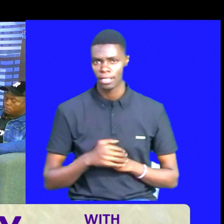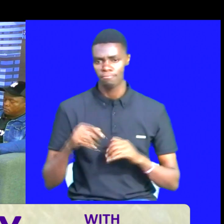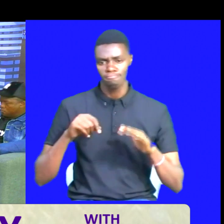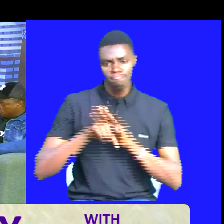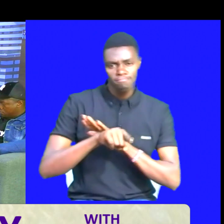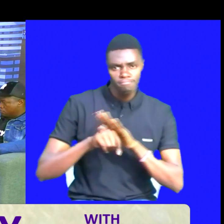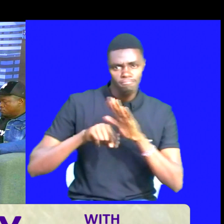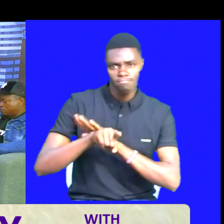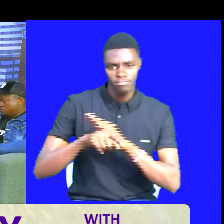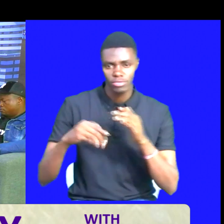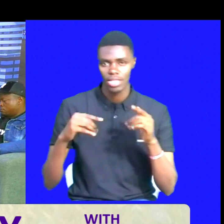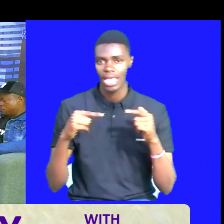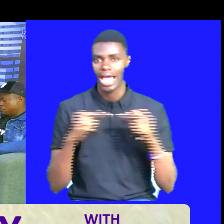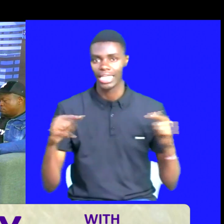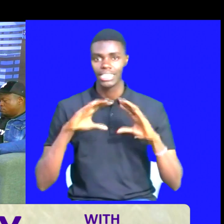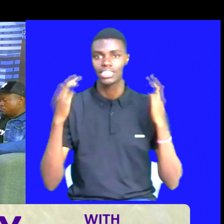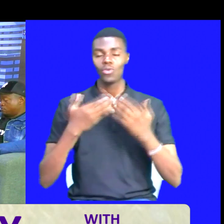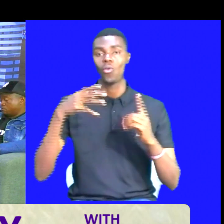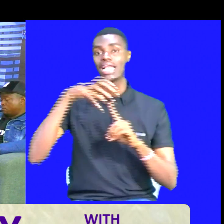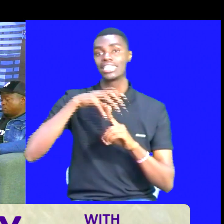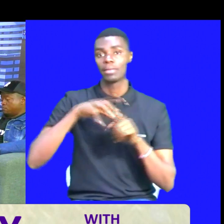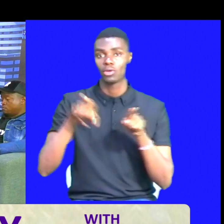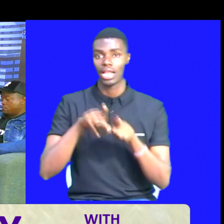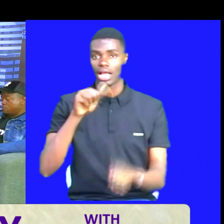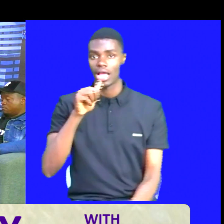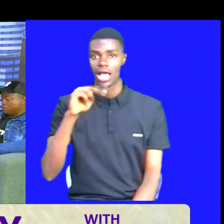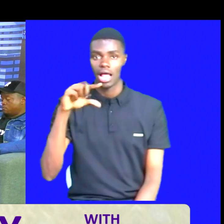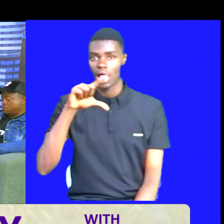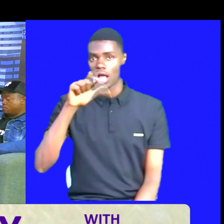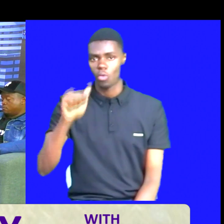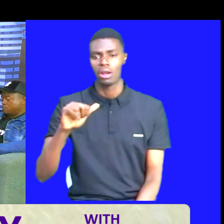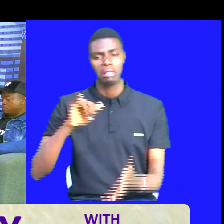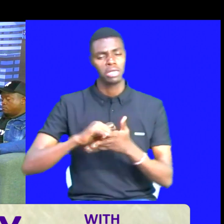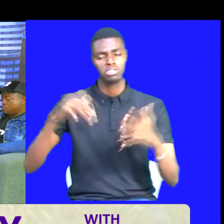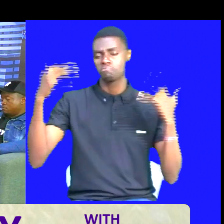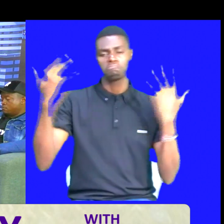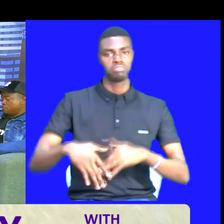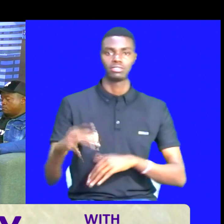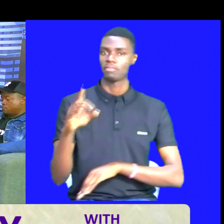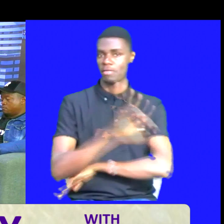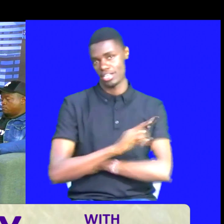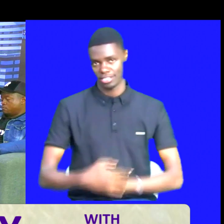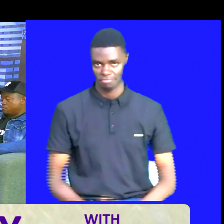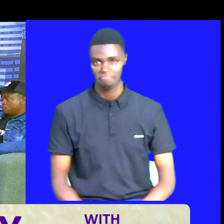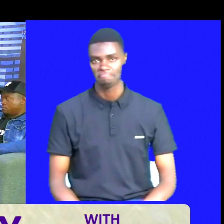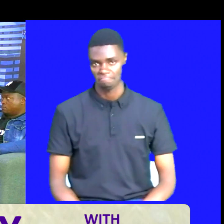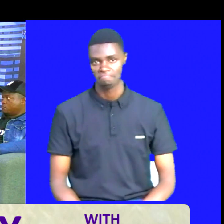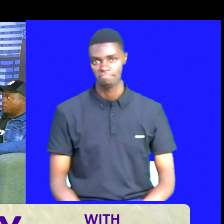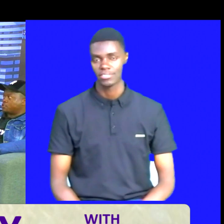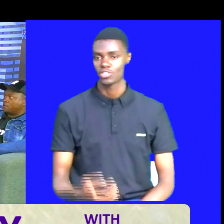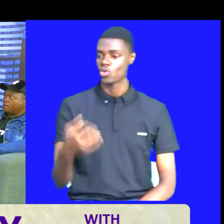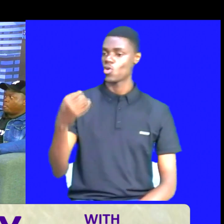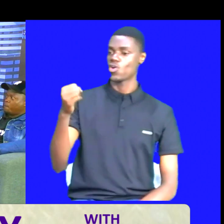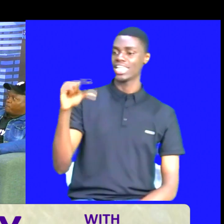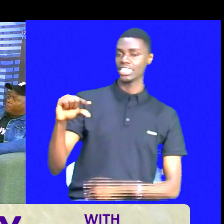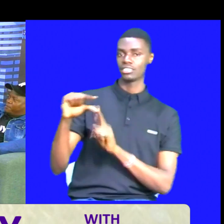Scoring goals against the world champions like Angola. Right. That was a marvelous day. Right. Yeah. All right. But SG, Yes,